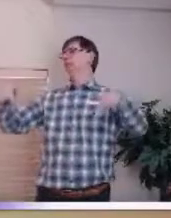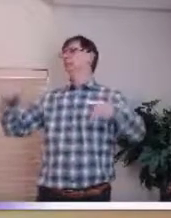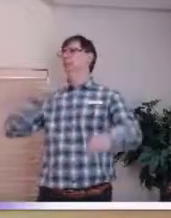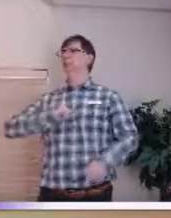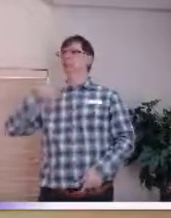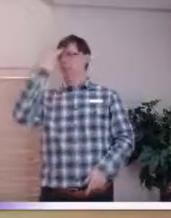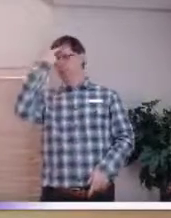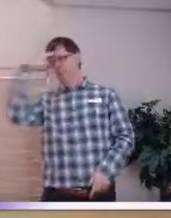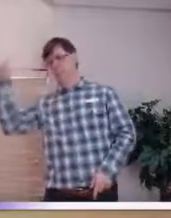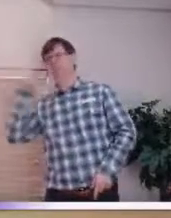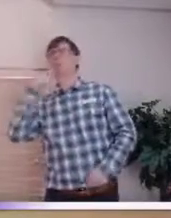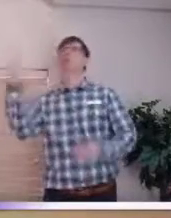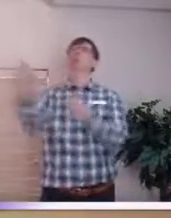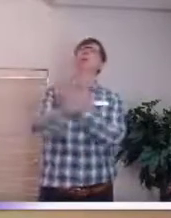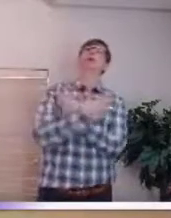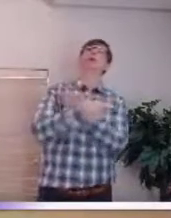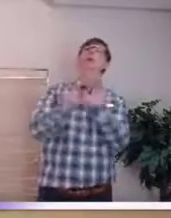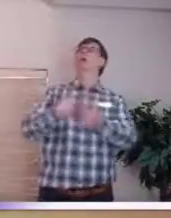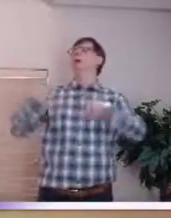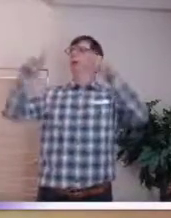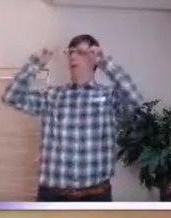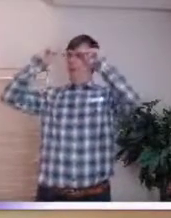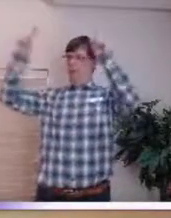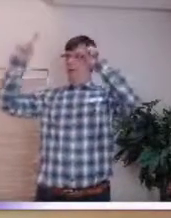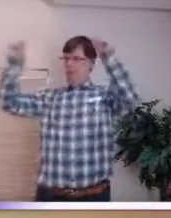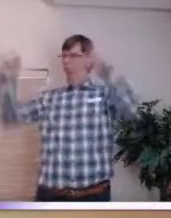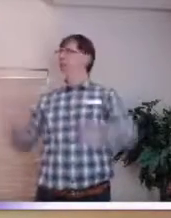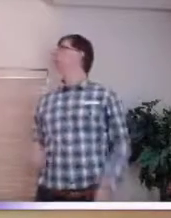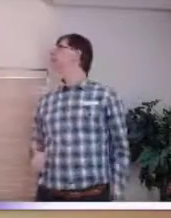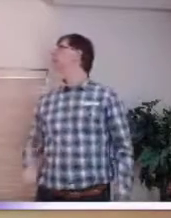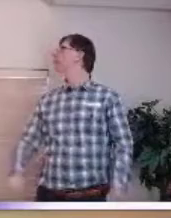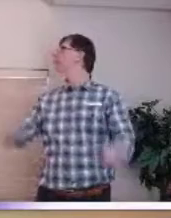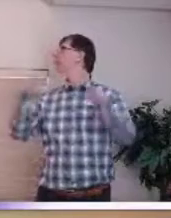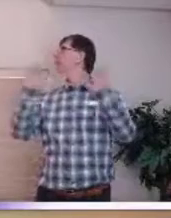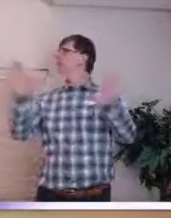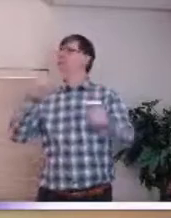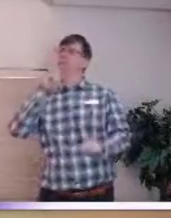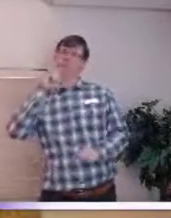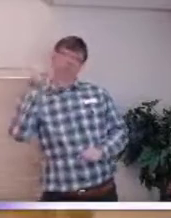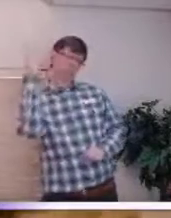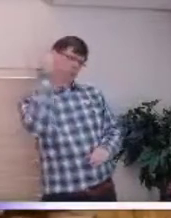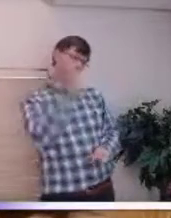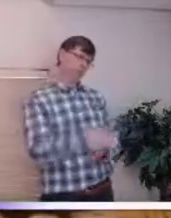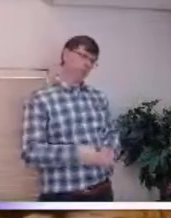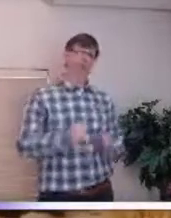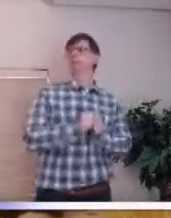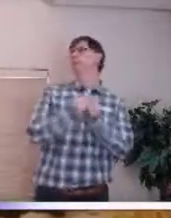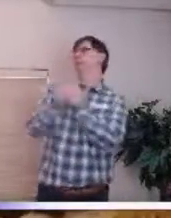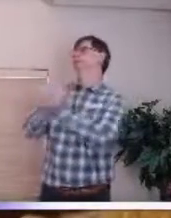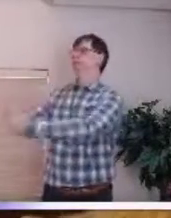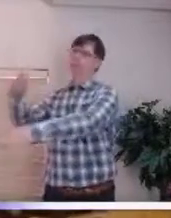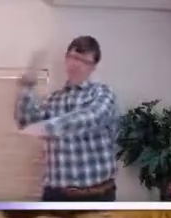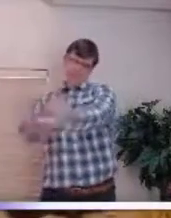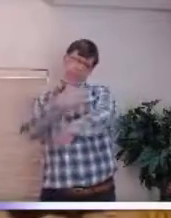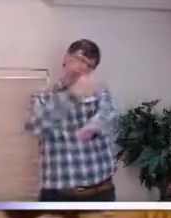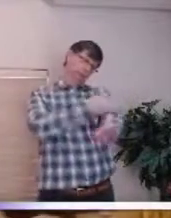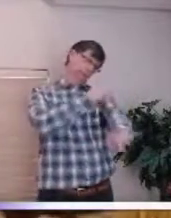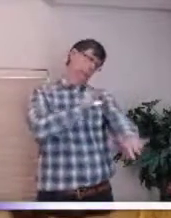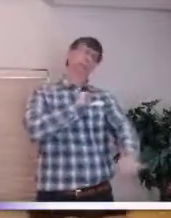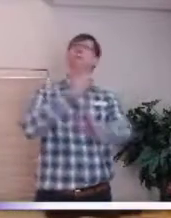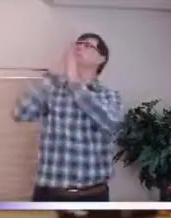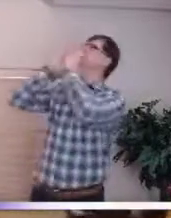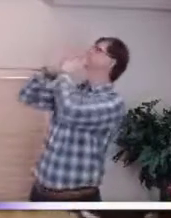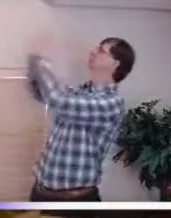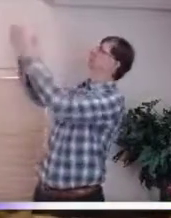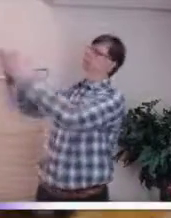See, I get caught in love and living everyday wonder. So the 10 principles, guiding principles, I like to call them. Because have you